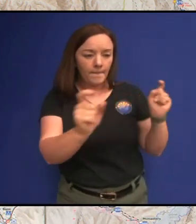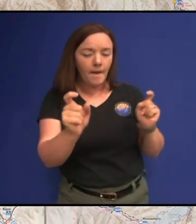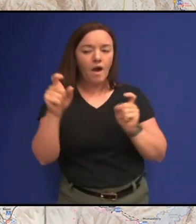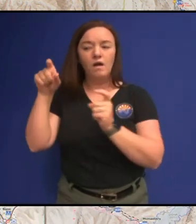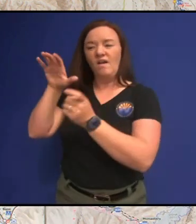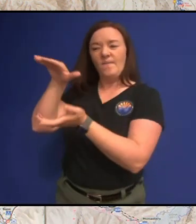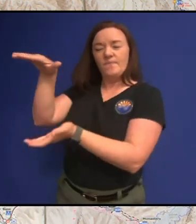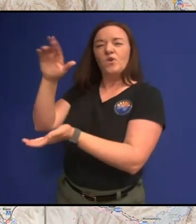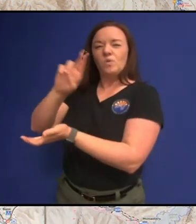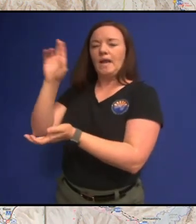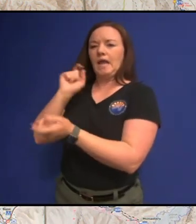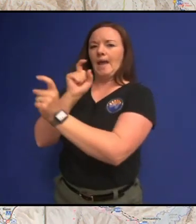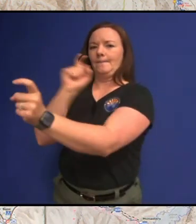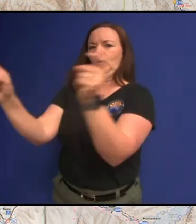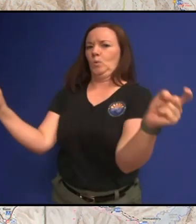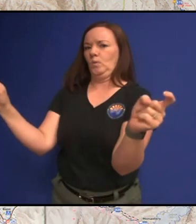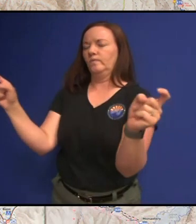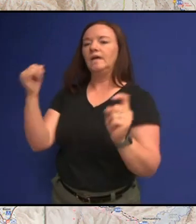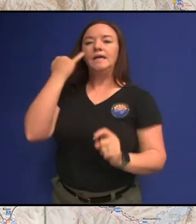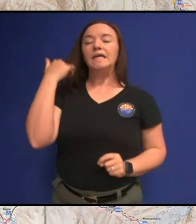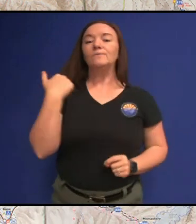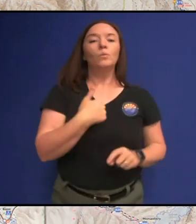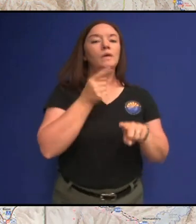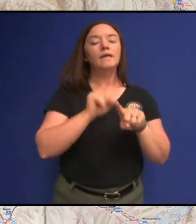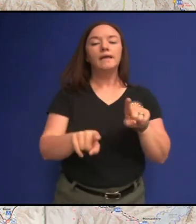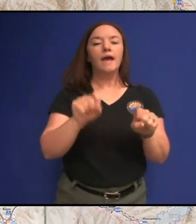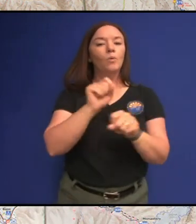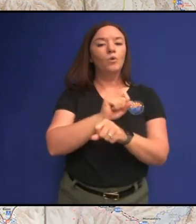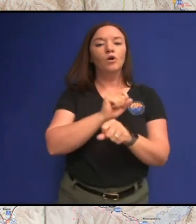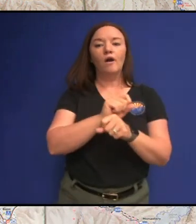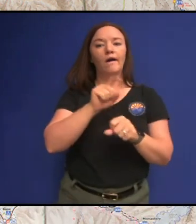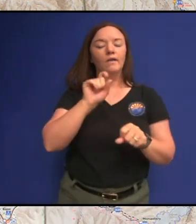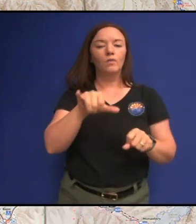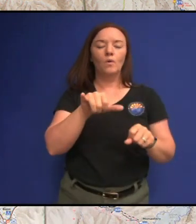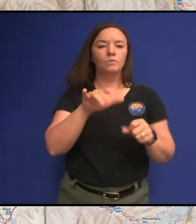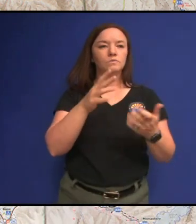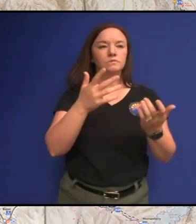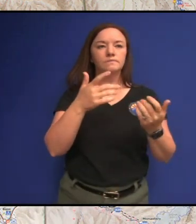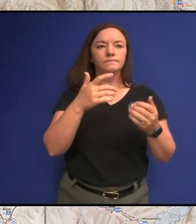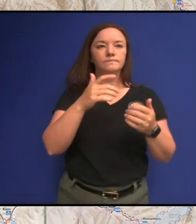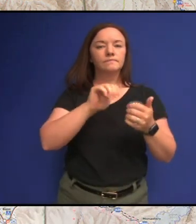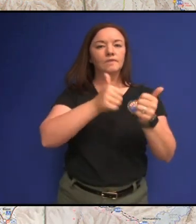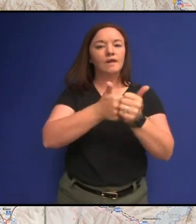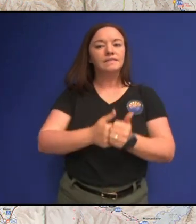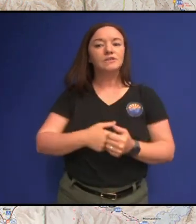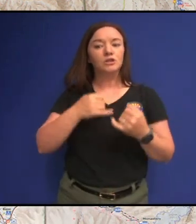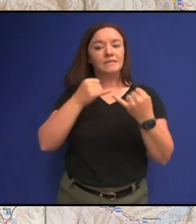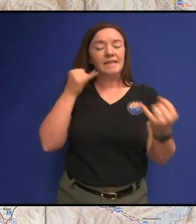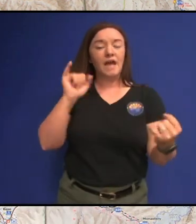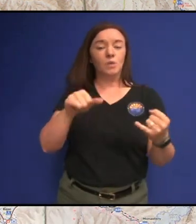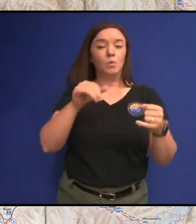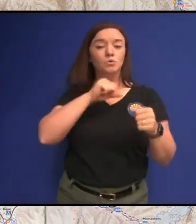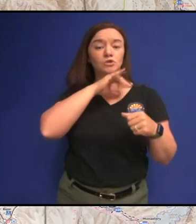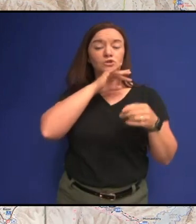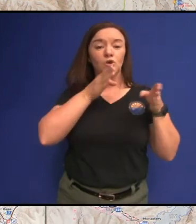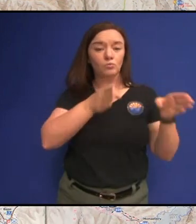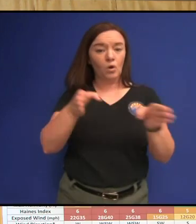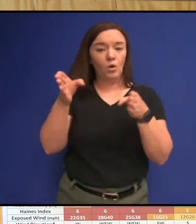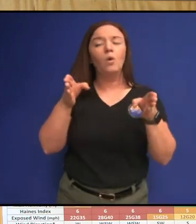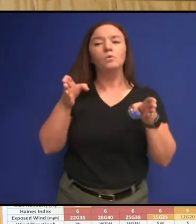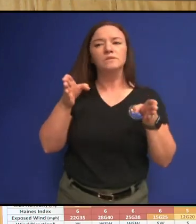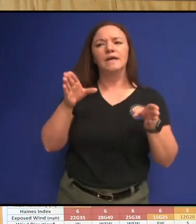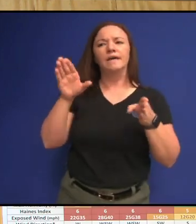us doing work on those unimproved dirt roads, basically. So let me show you a